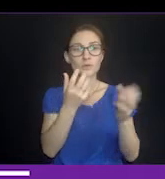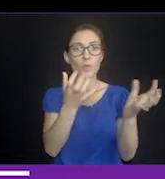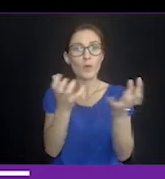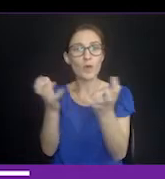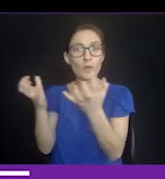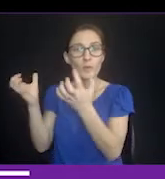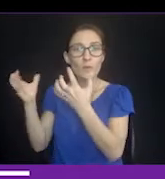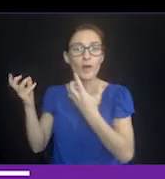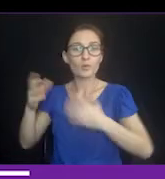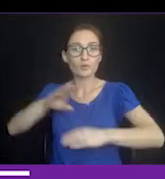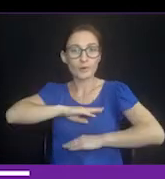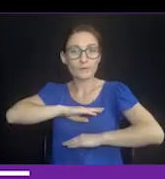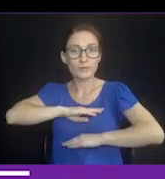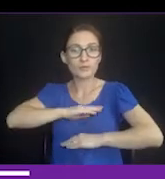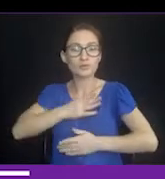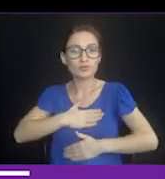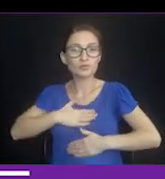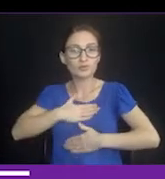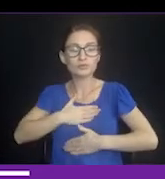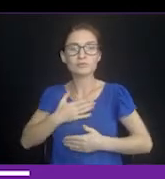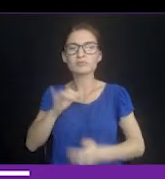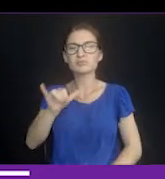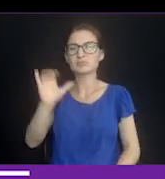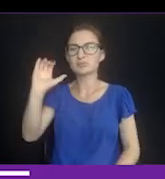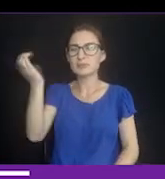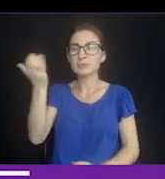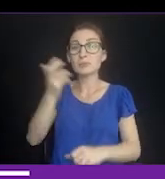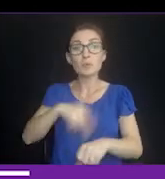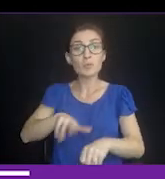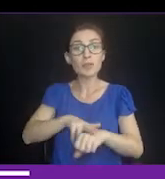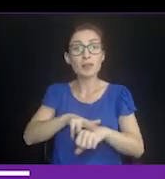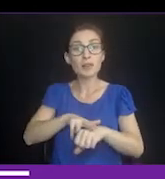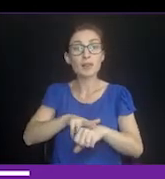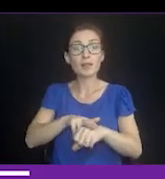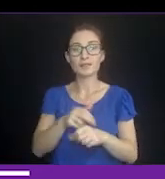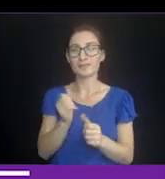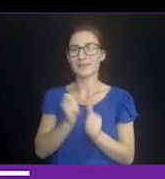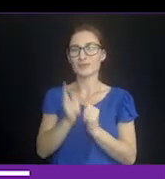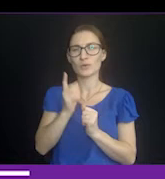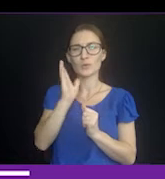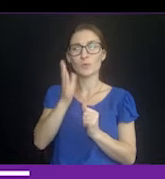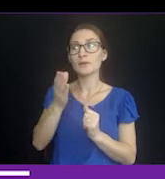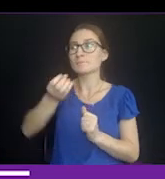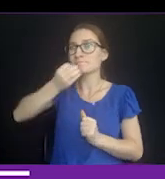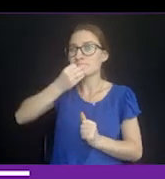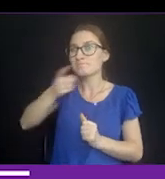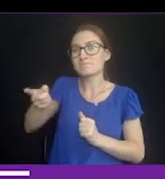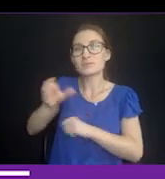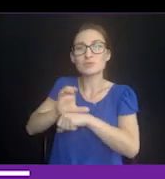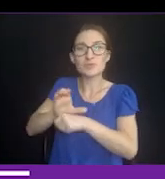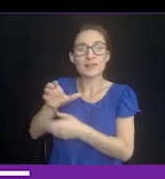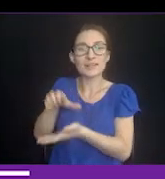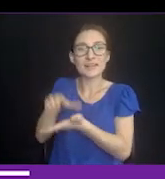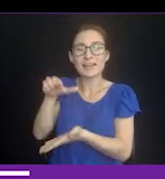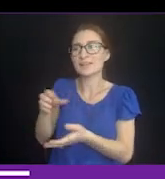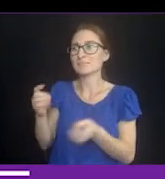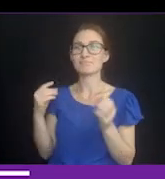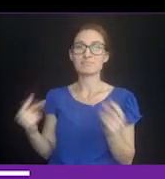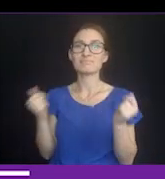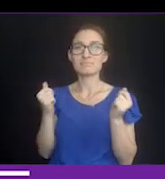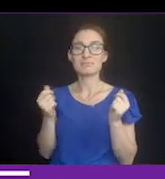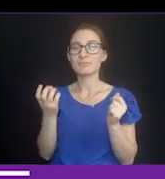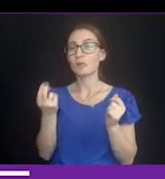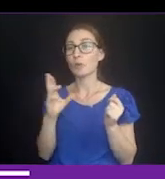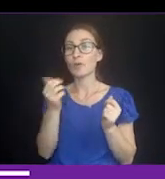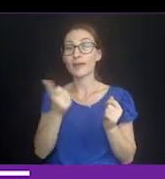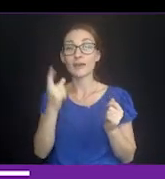It's where we may always seek after immediate gratification, and that's seen as normal. Everyone